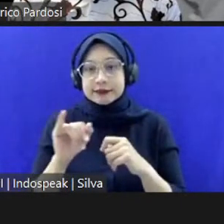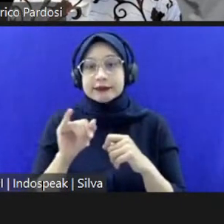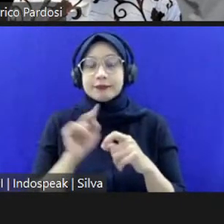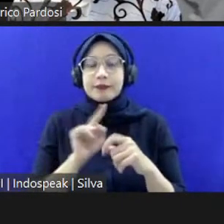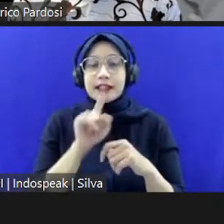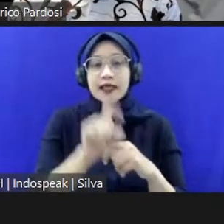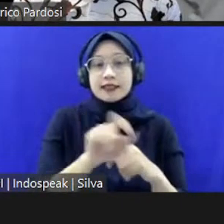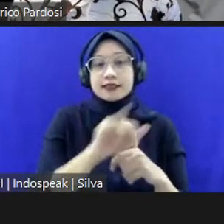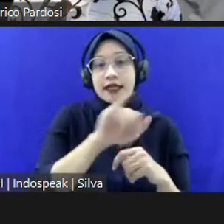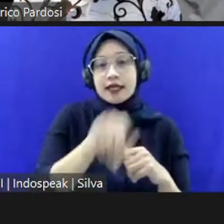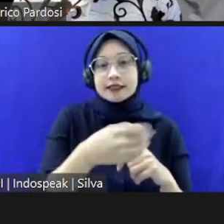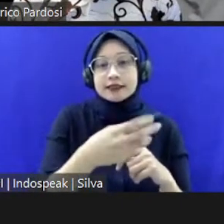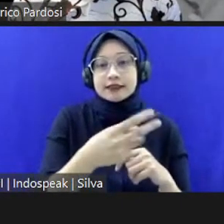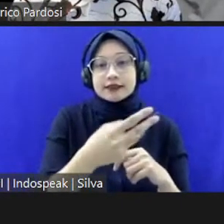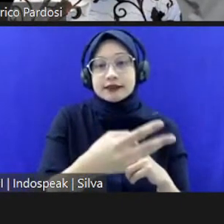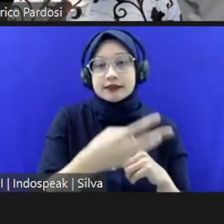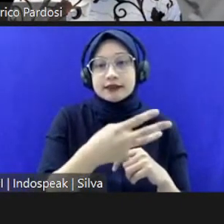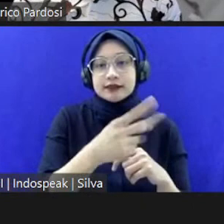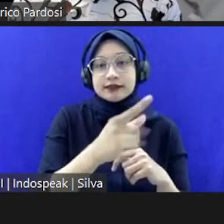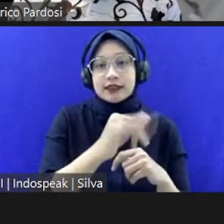and also